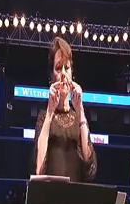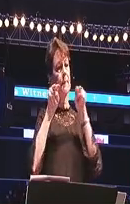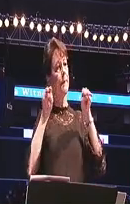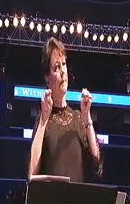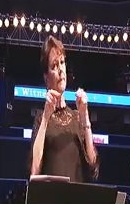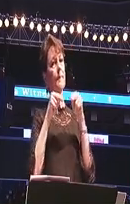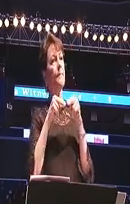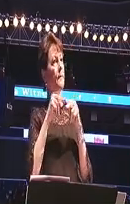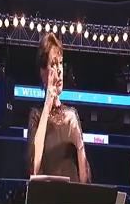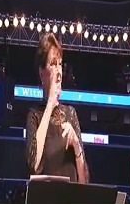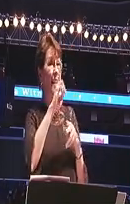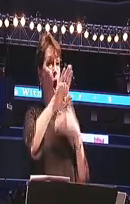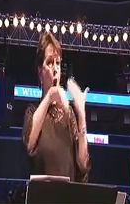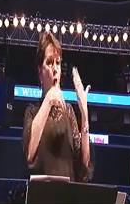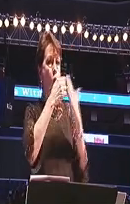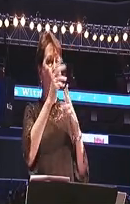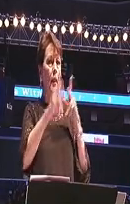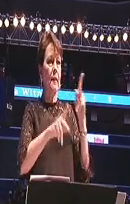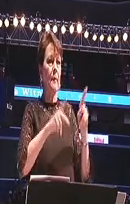That's it.